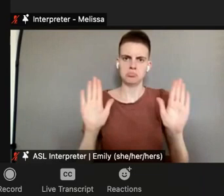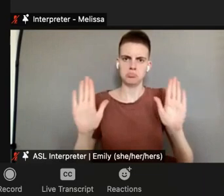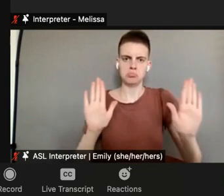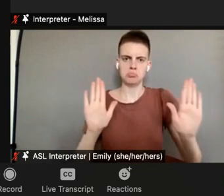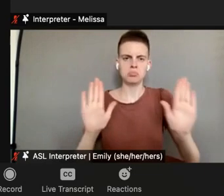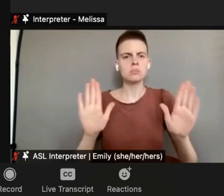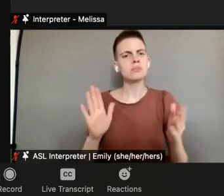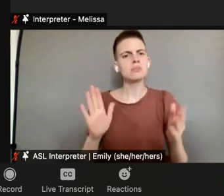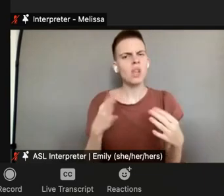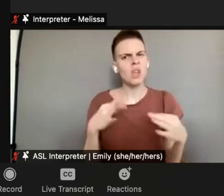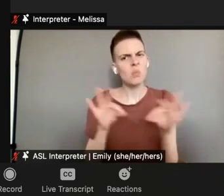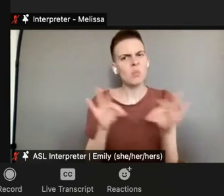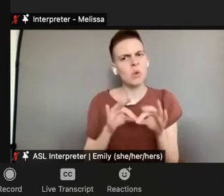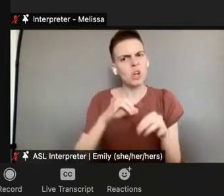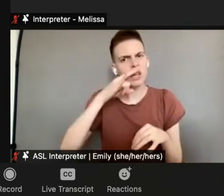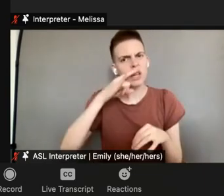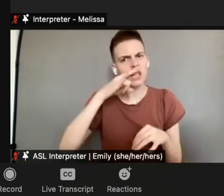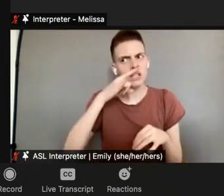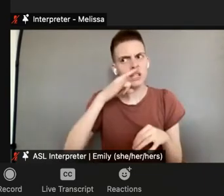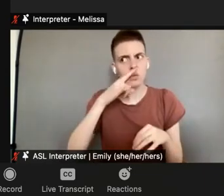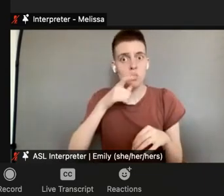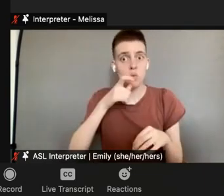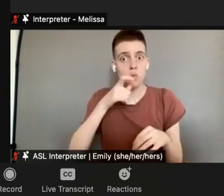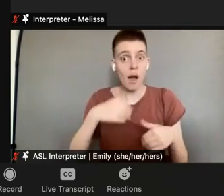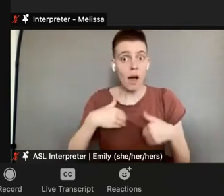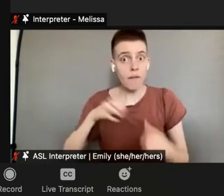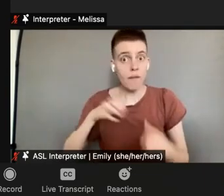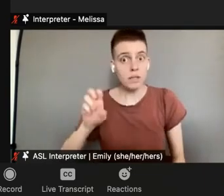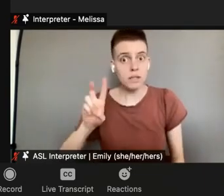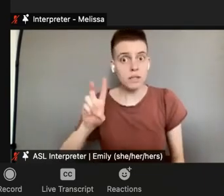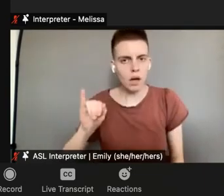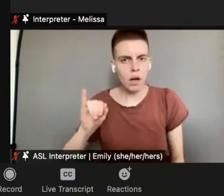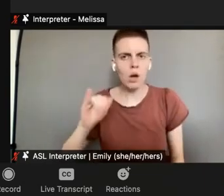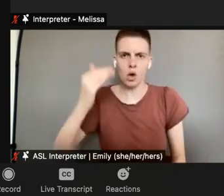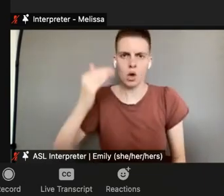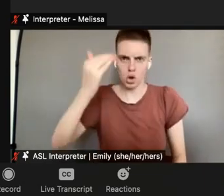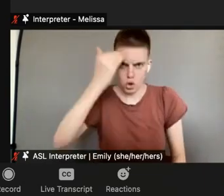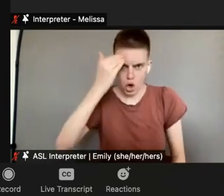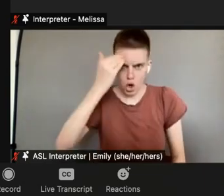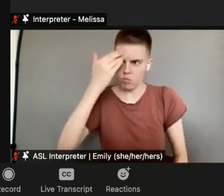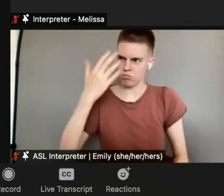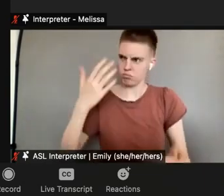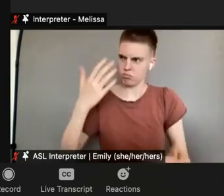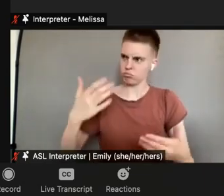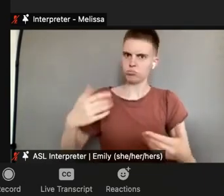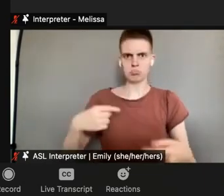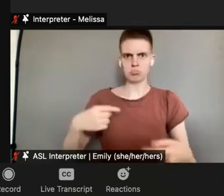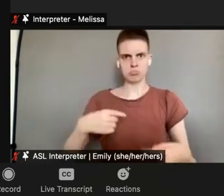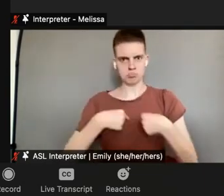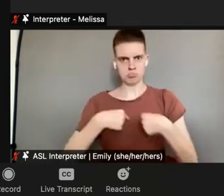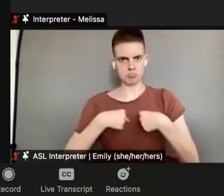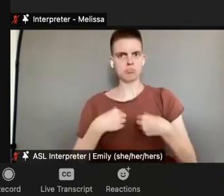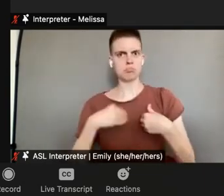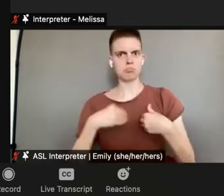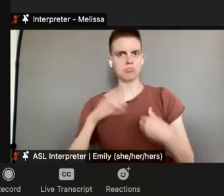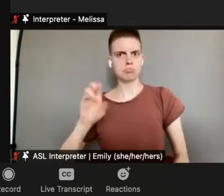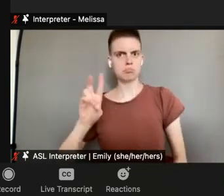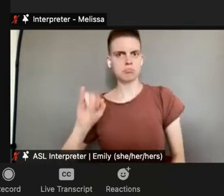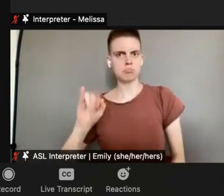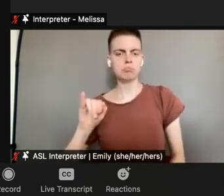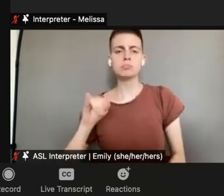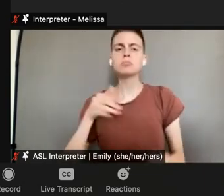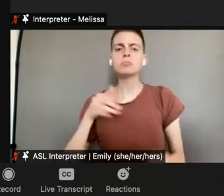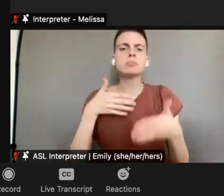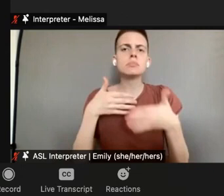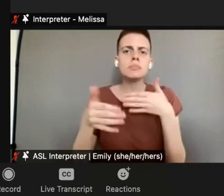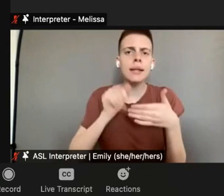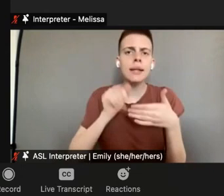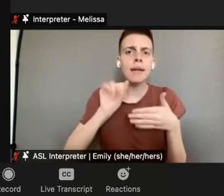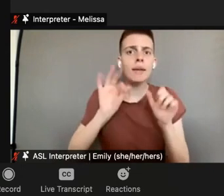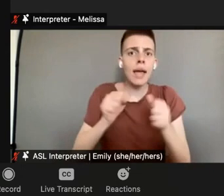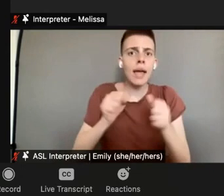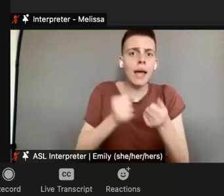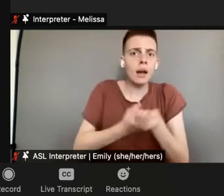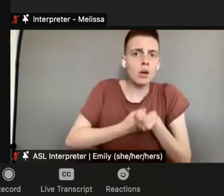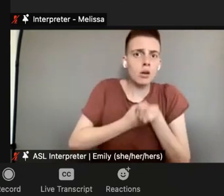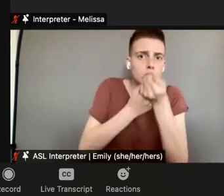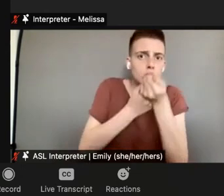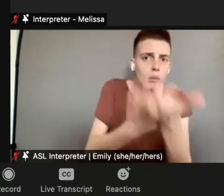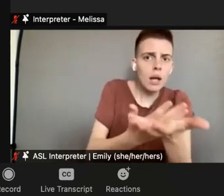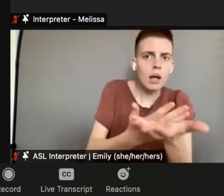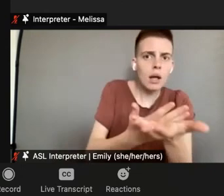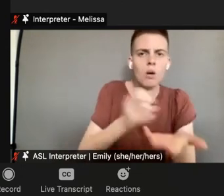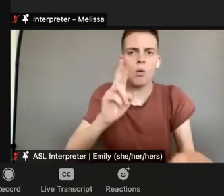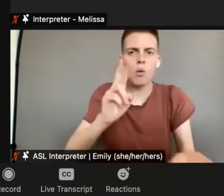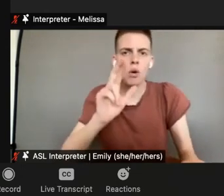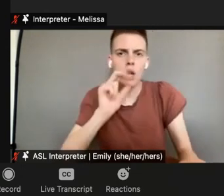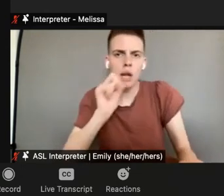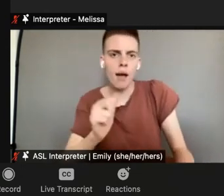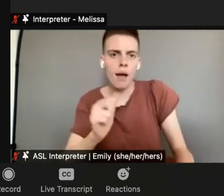about their CVI. And again, whether they can, easily express their thoughts with you or not, it's very important that